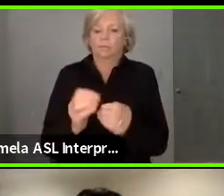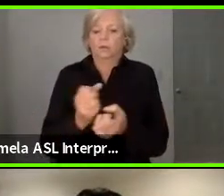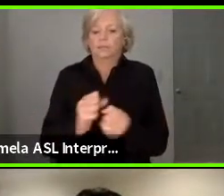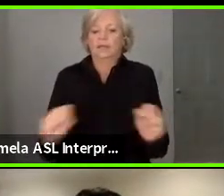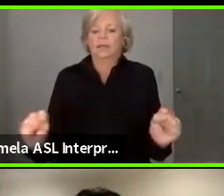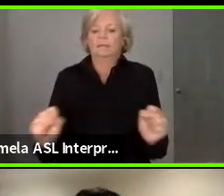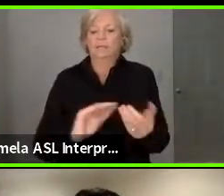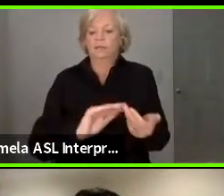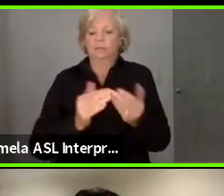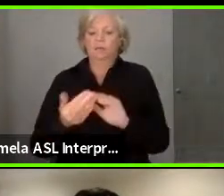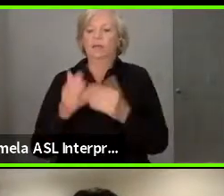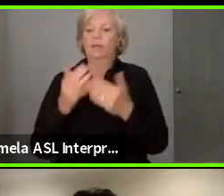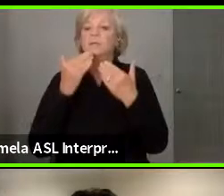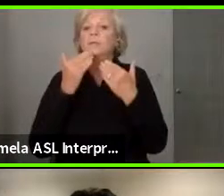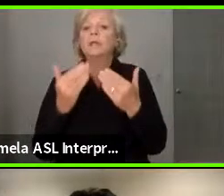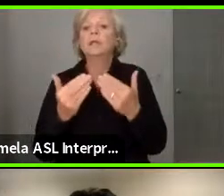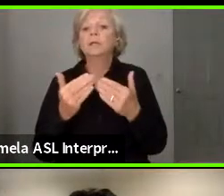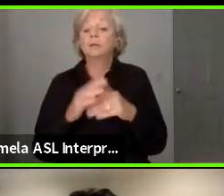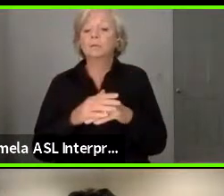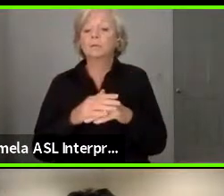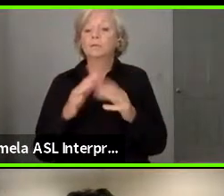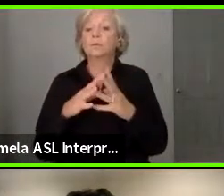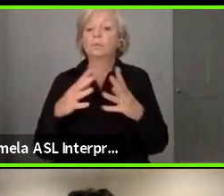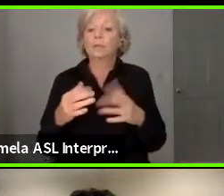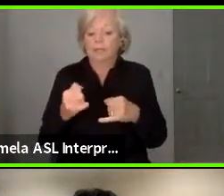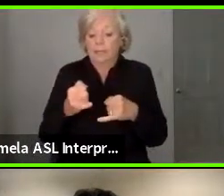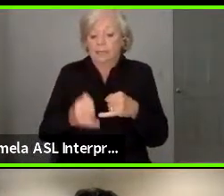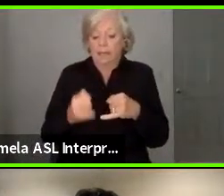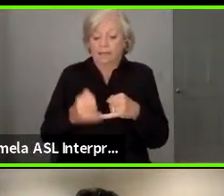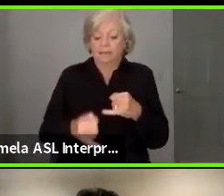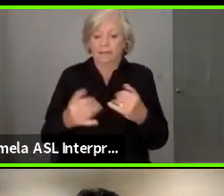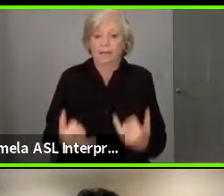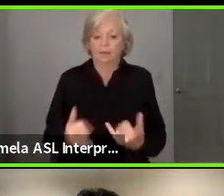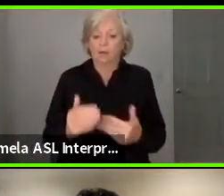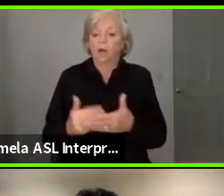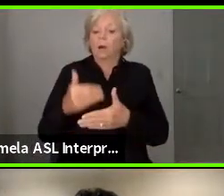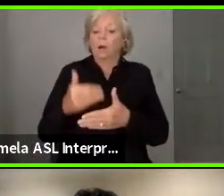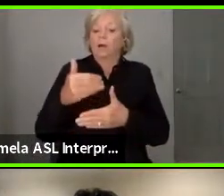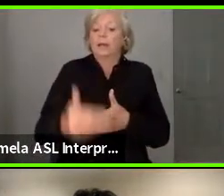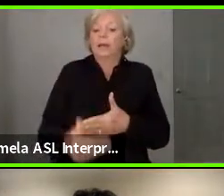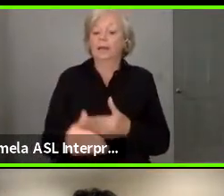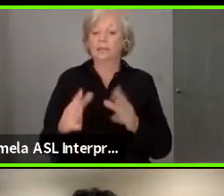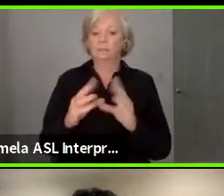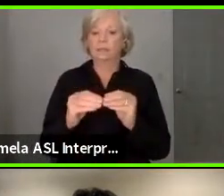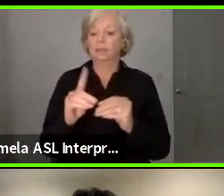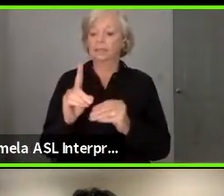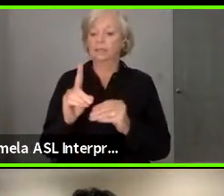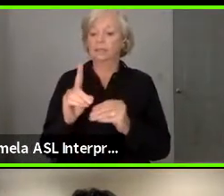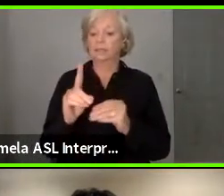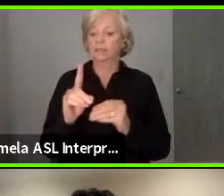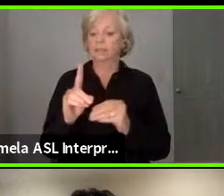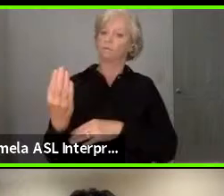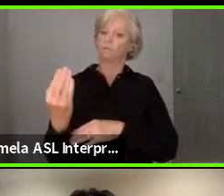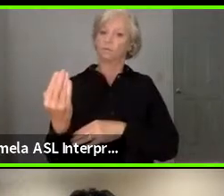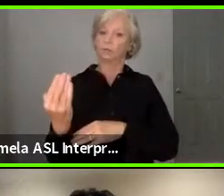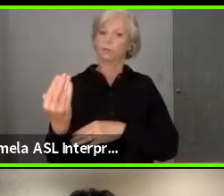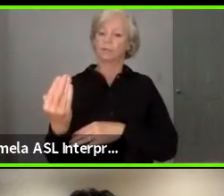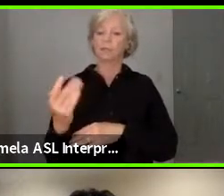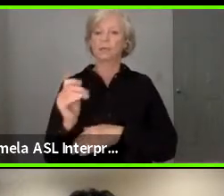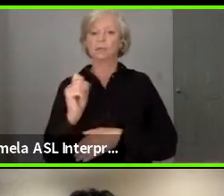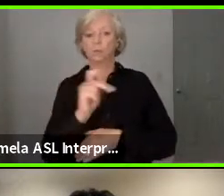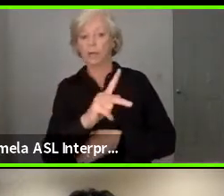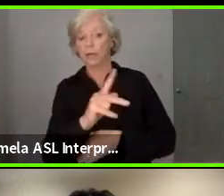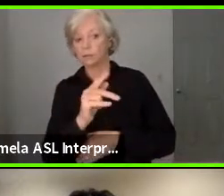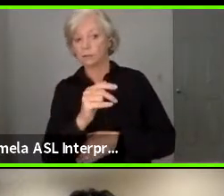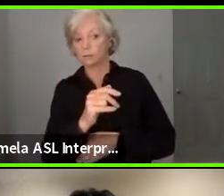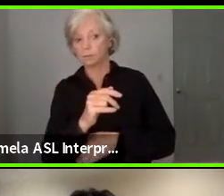the last thing is our next meeting is scheduled for December 14th. And we're going to ask you the question of whether or not we should